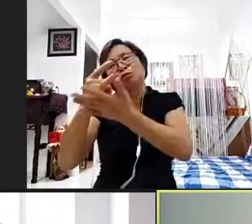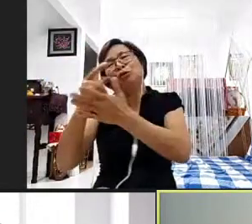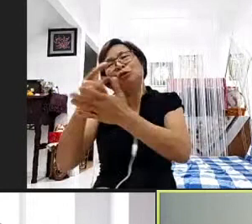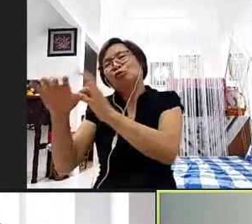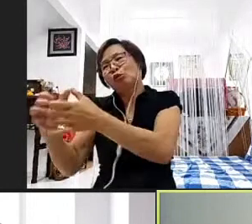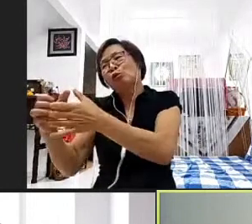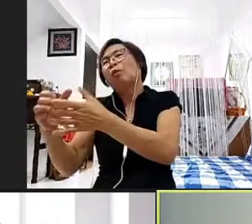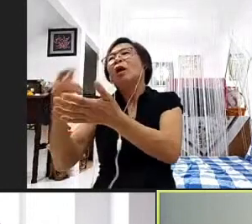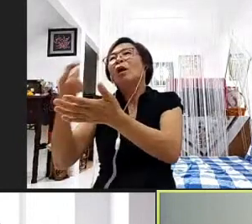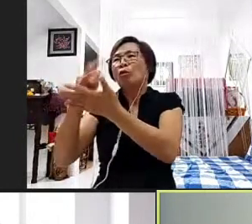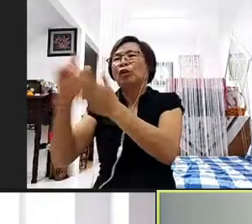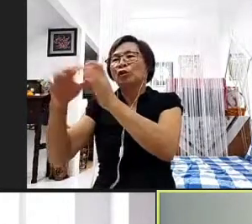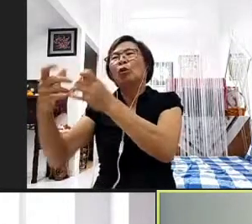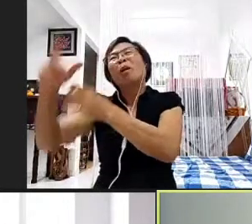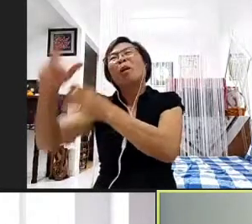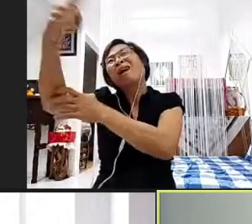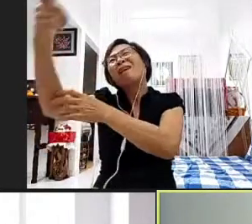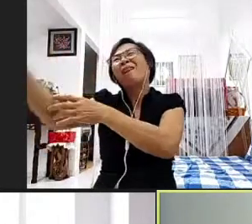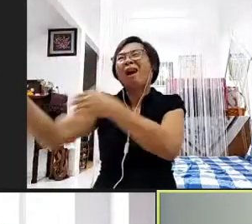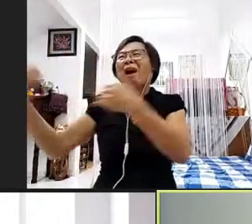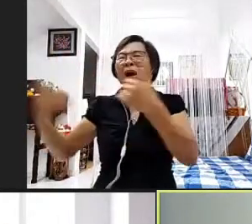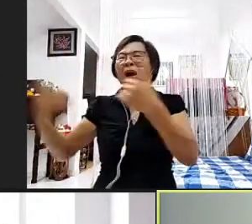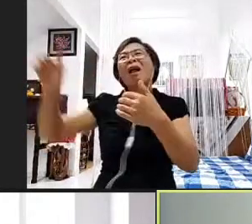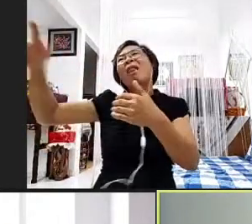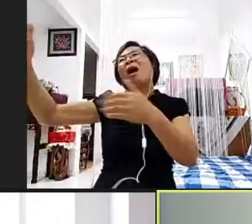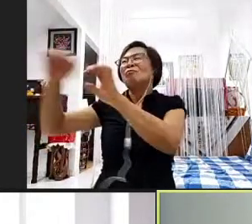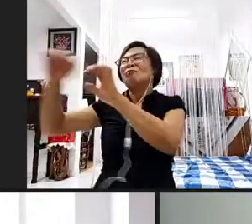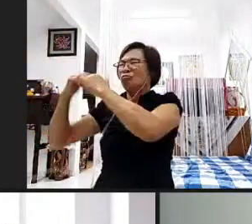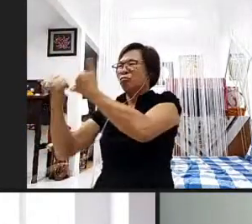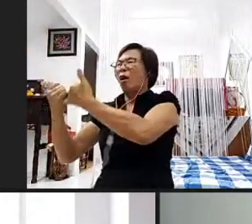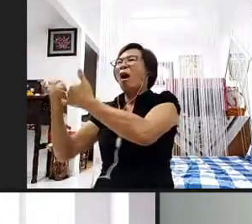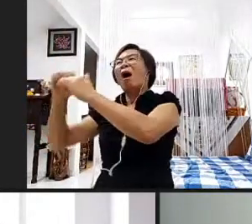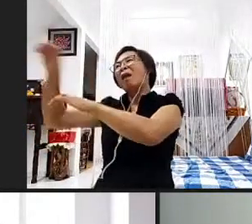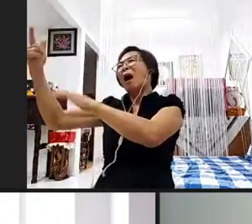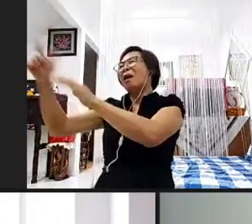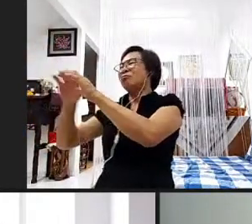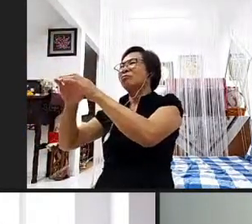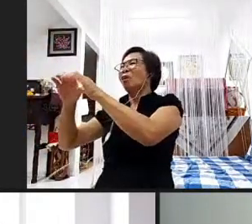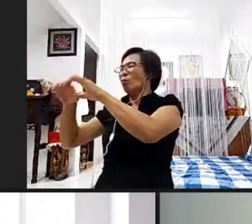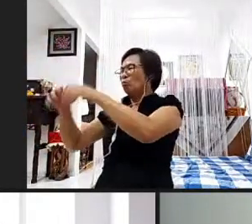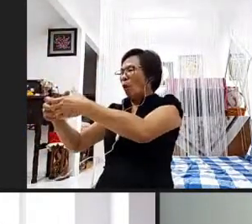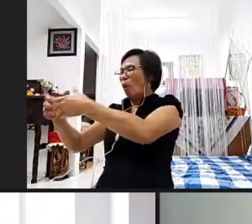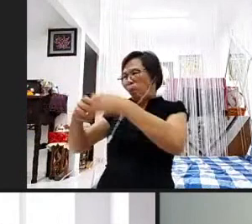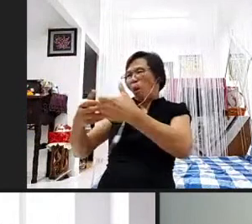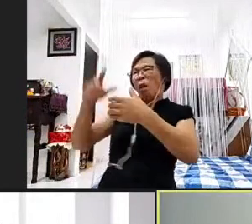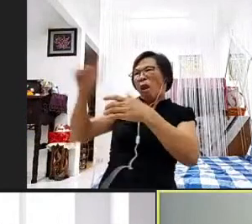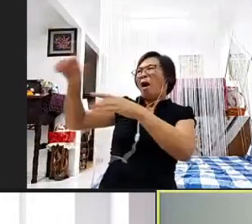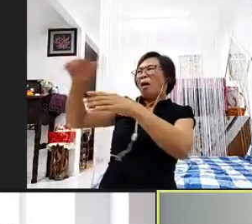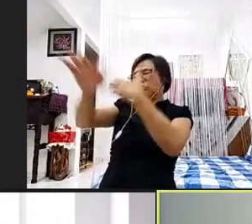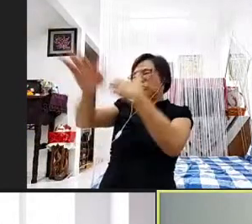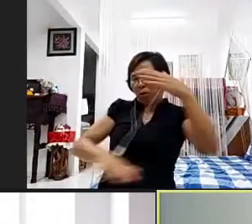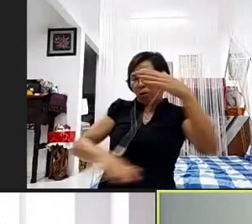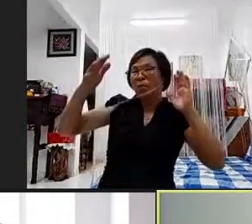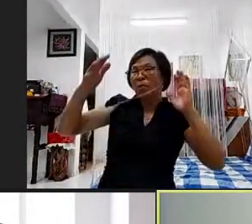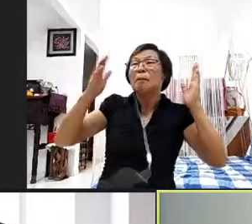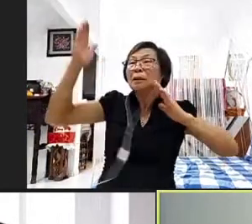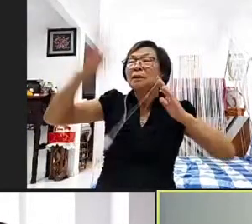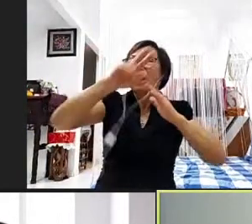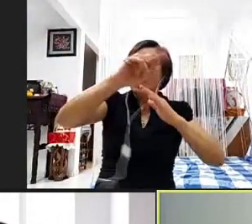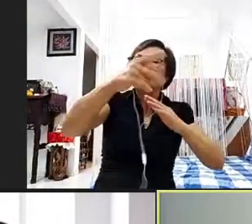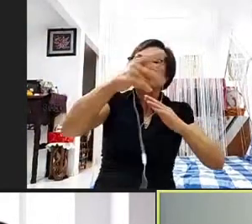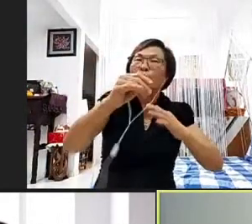be fair, because all the other organizations across the country as well, a lot of NGOs and other